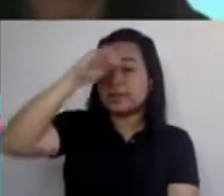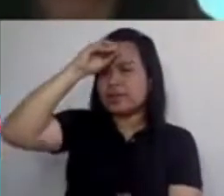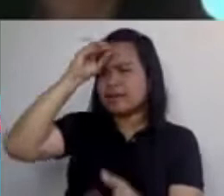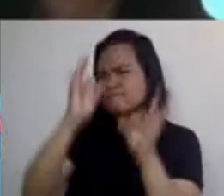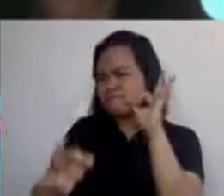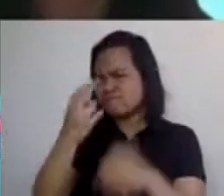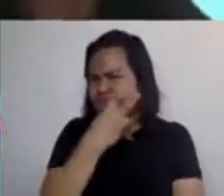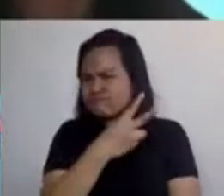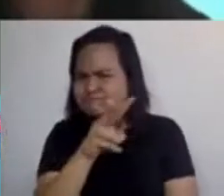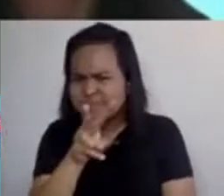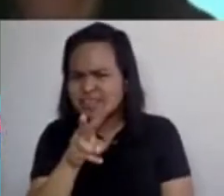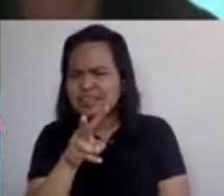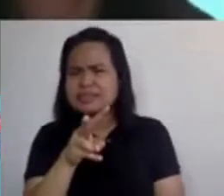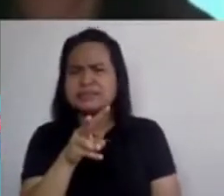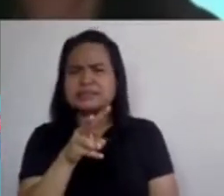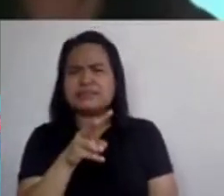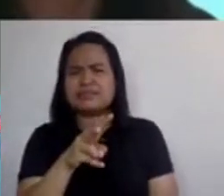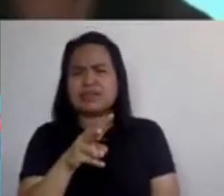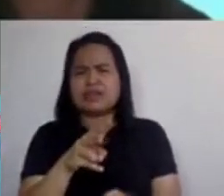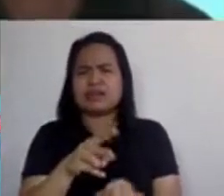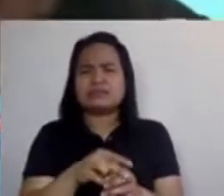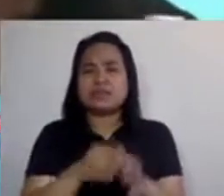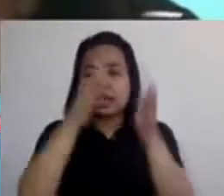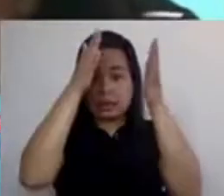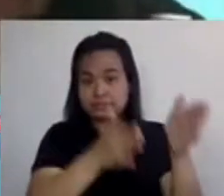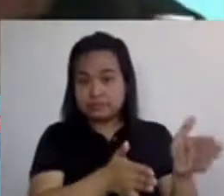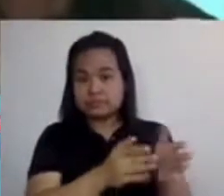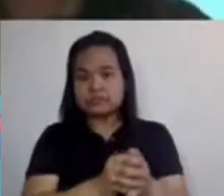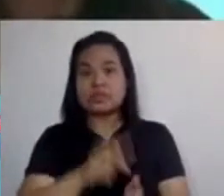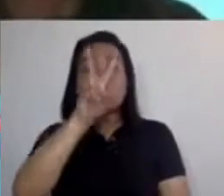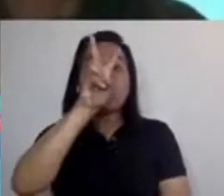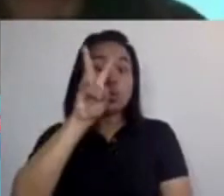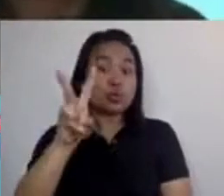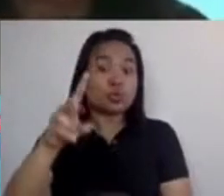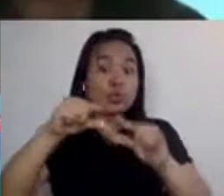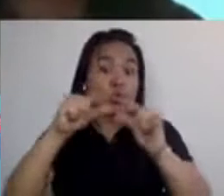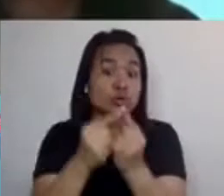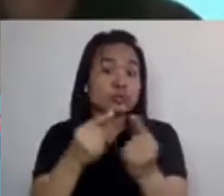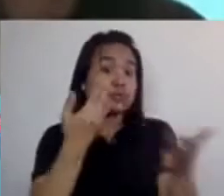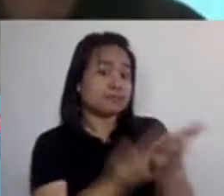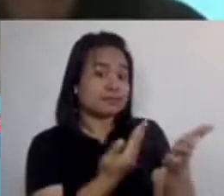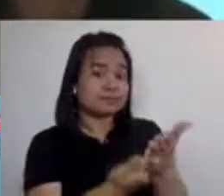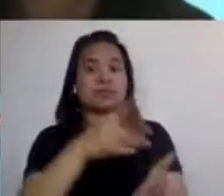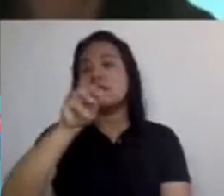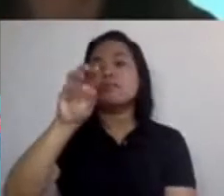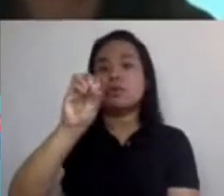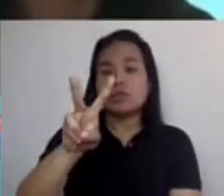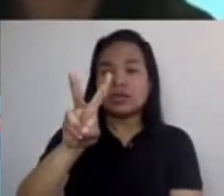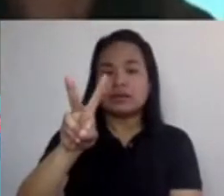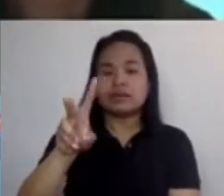of verification column, we have here two sets of MOV, set A and set B. Now, when we say